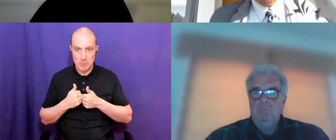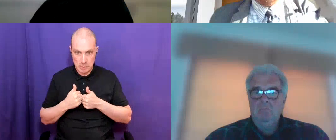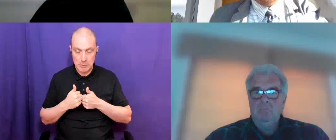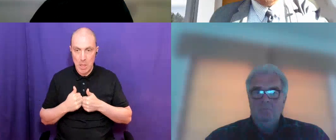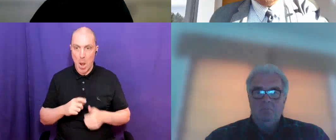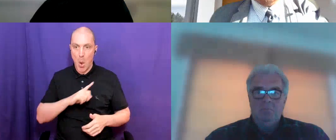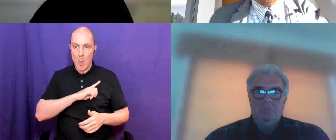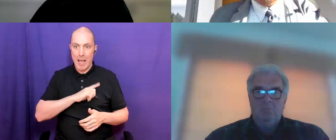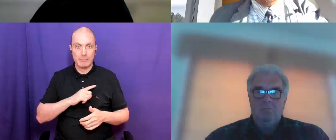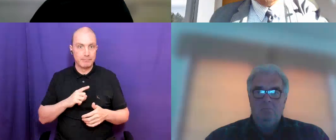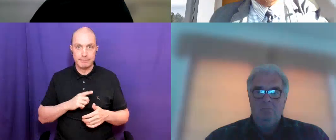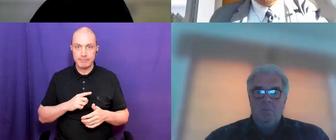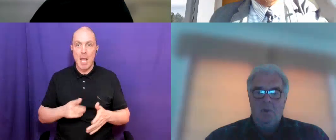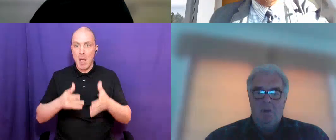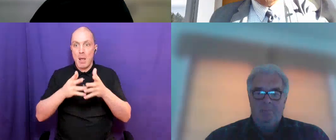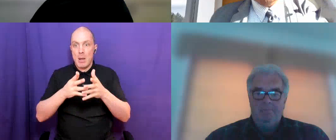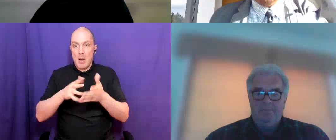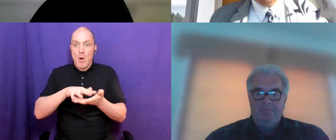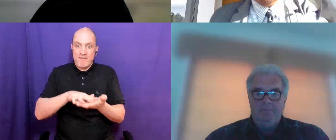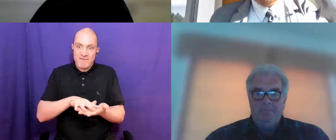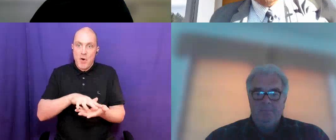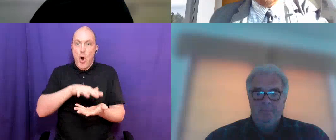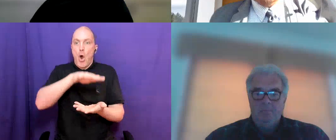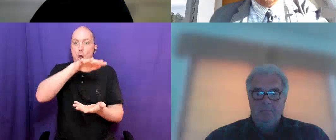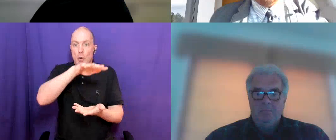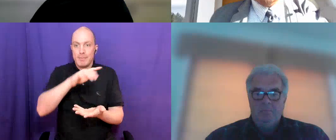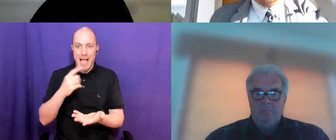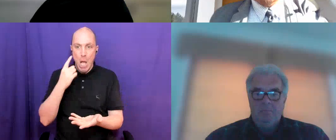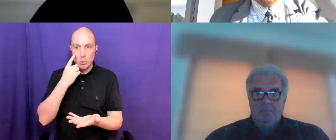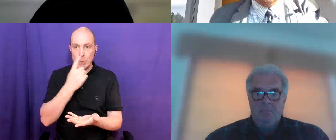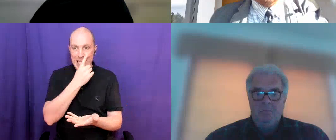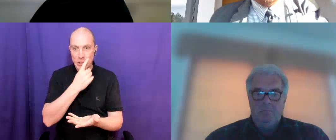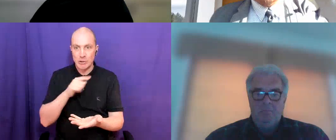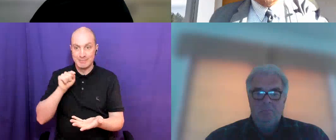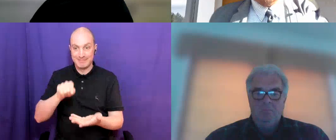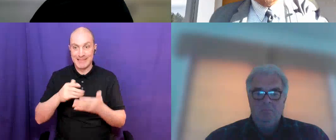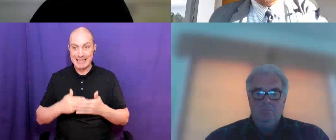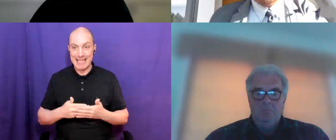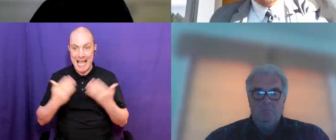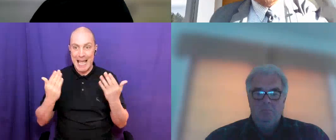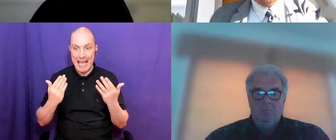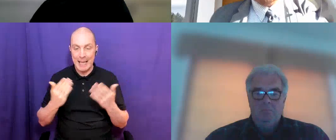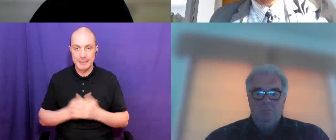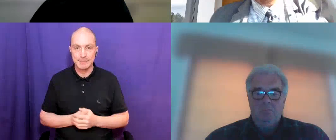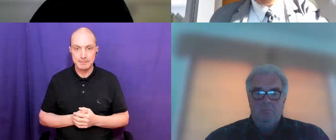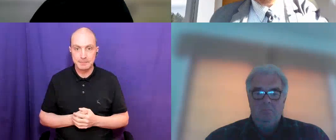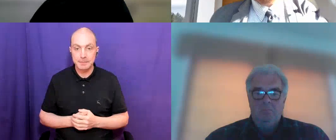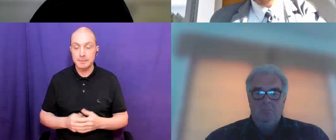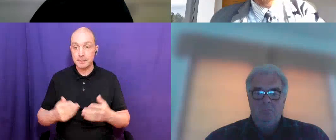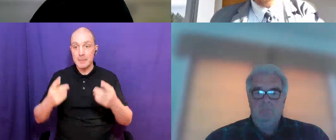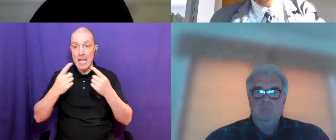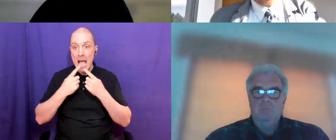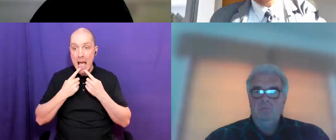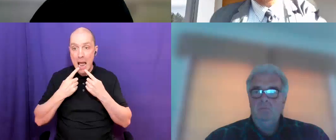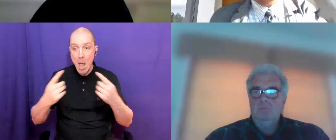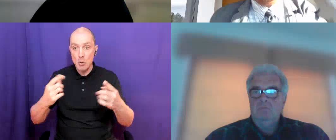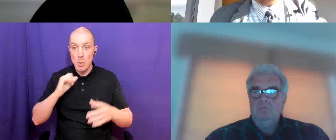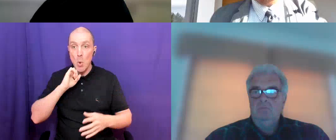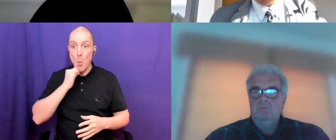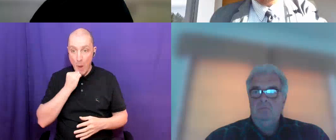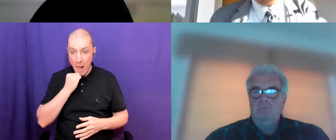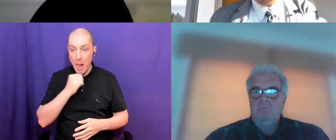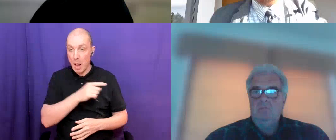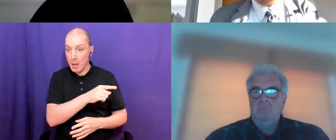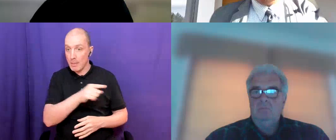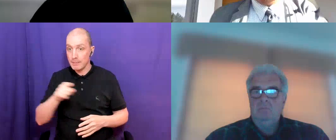volume of adjudications that will require to be undertaken on the day. An announcement will be made to attendees